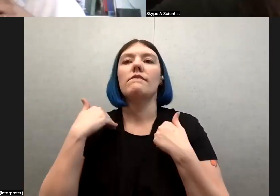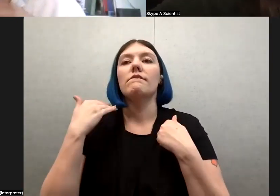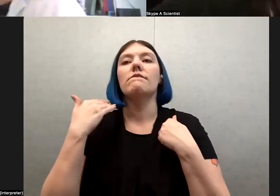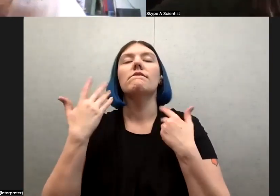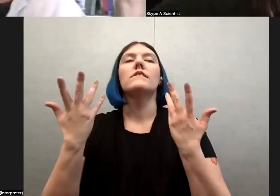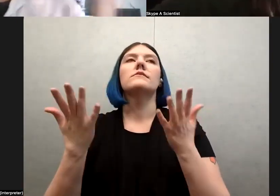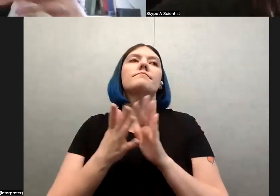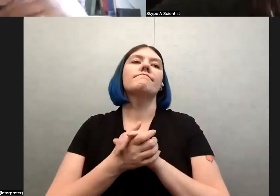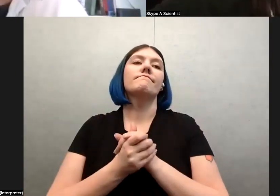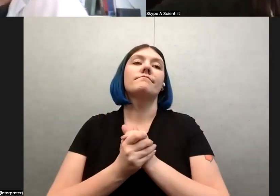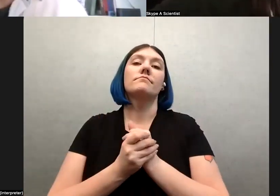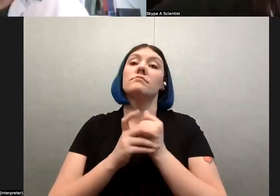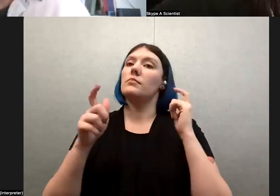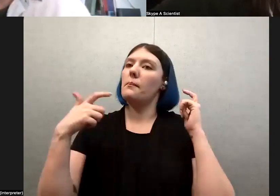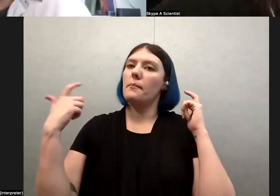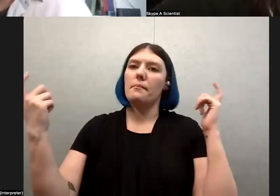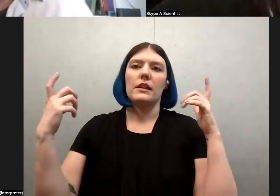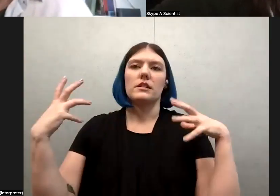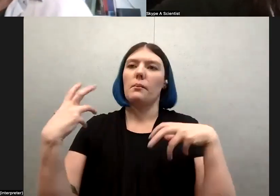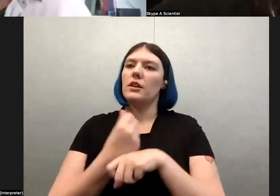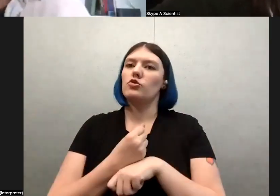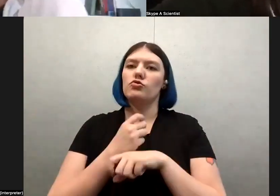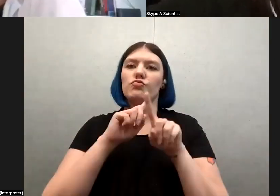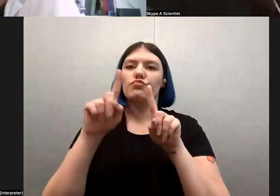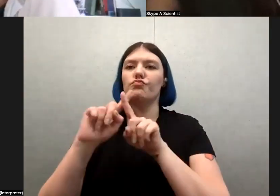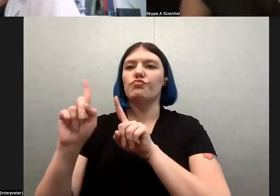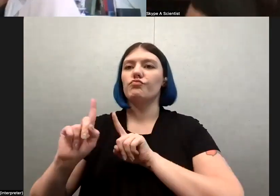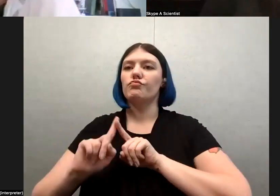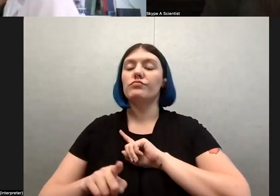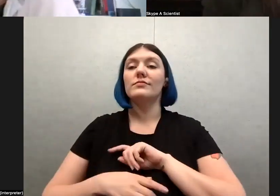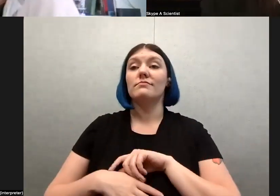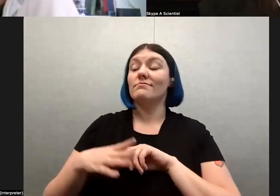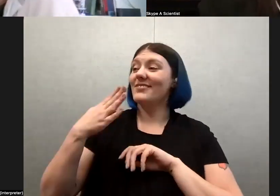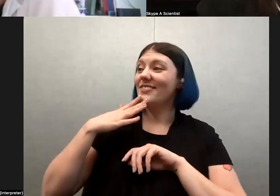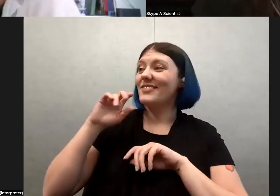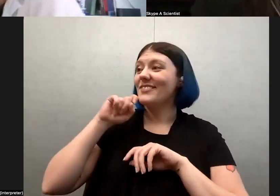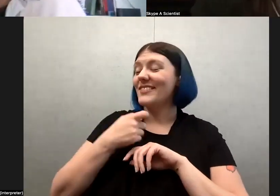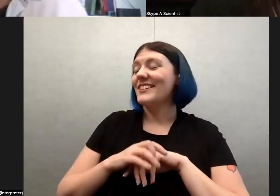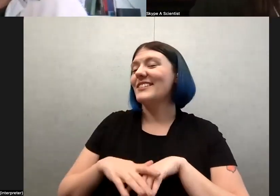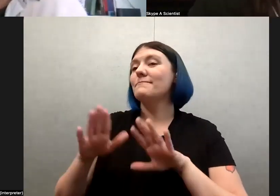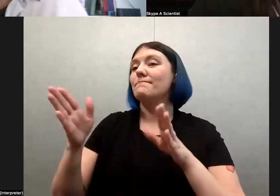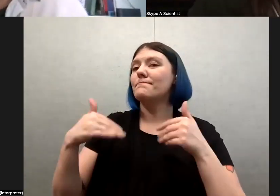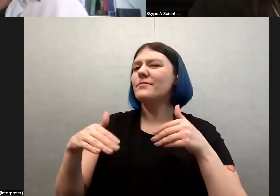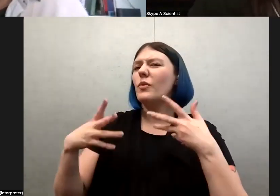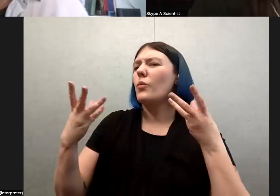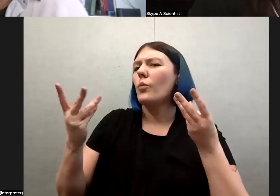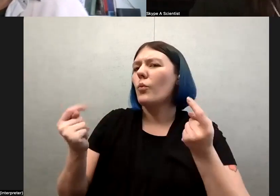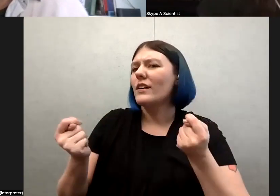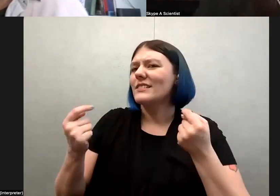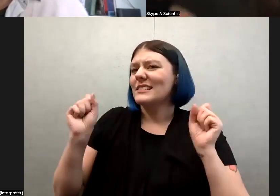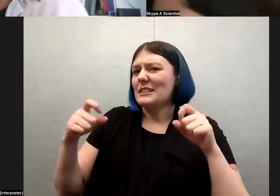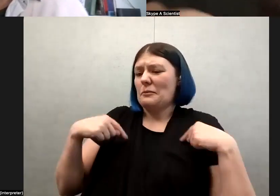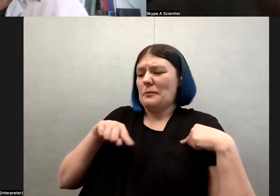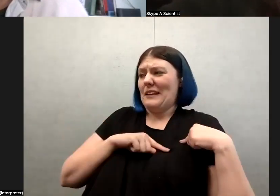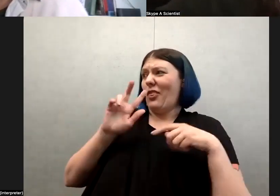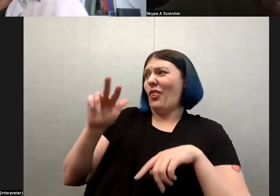big combo. Cool. Sounds good. Thanks. Our next question, what can we do as third graders to help